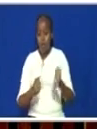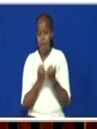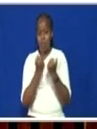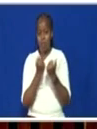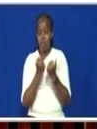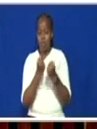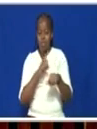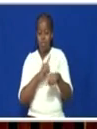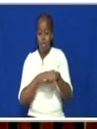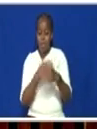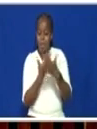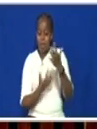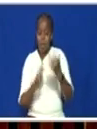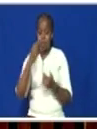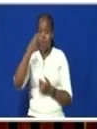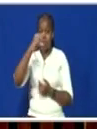glucose